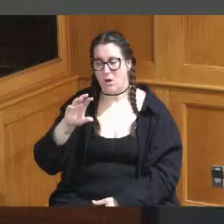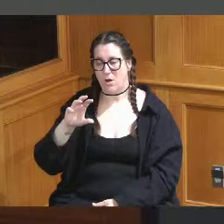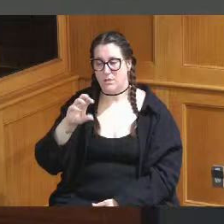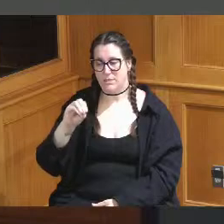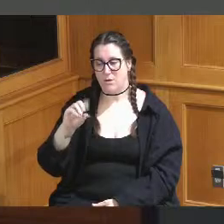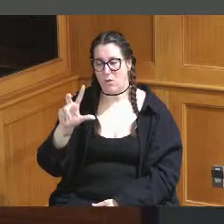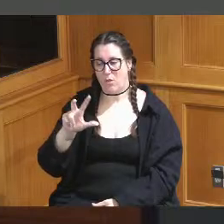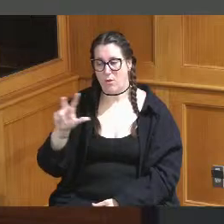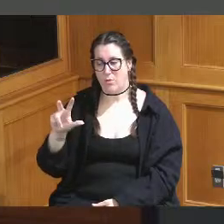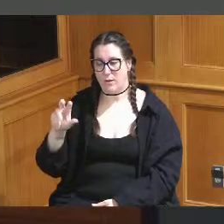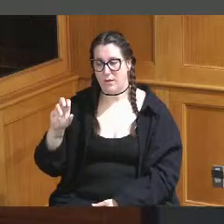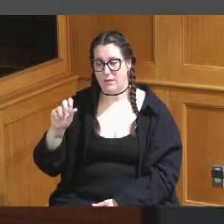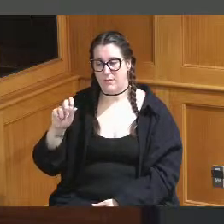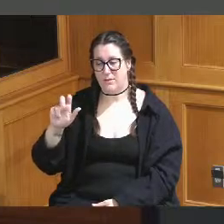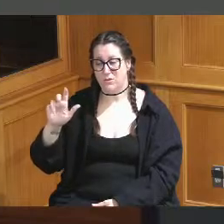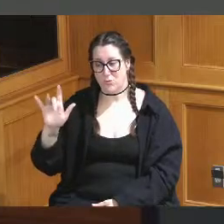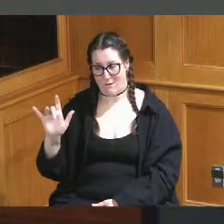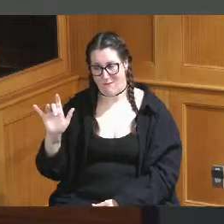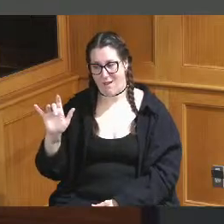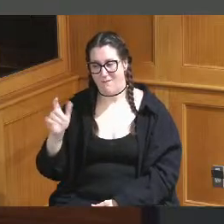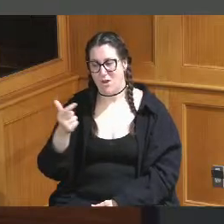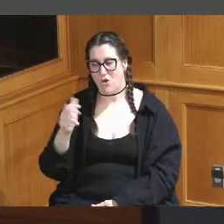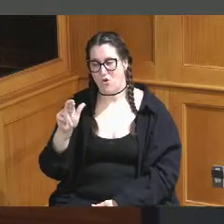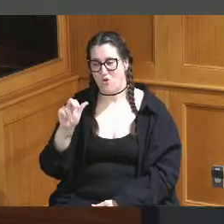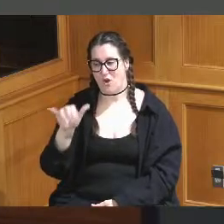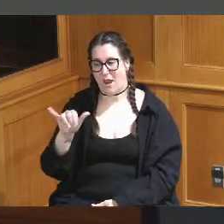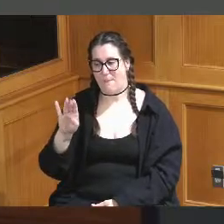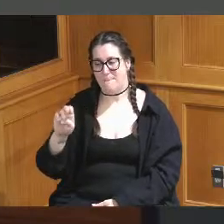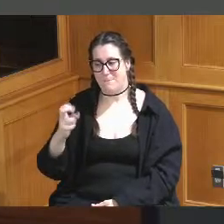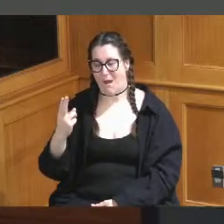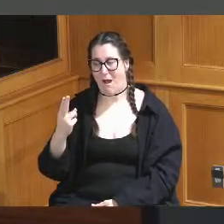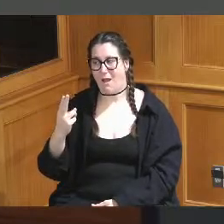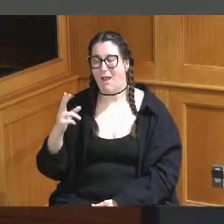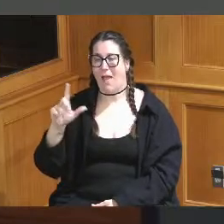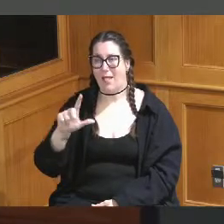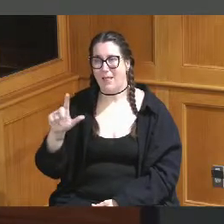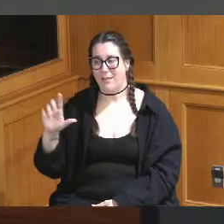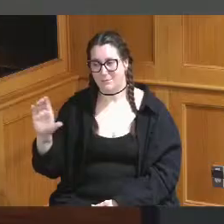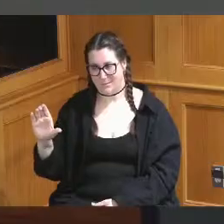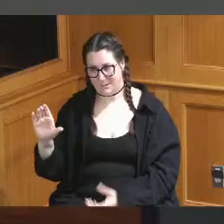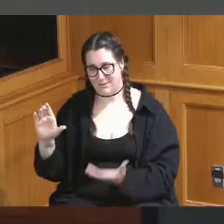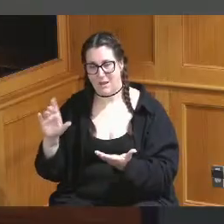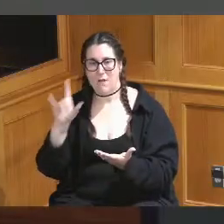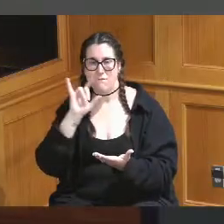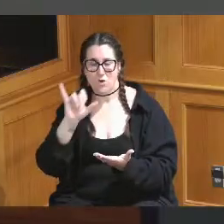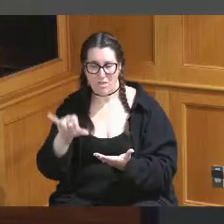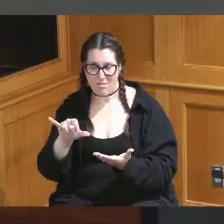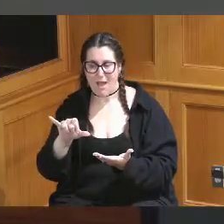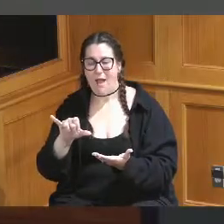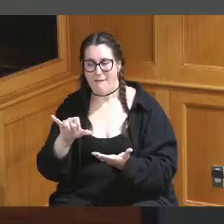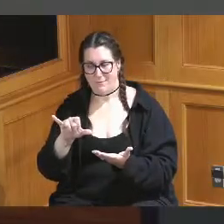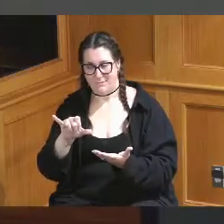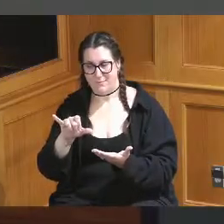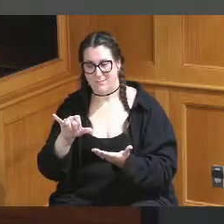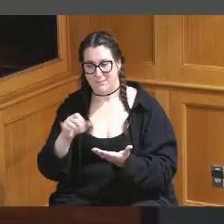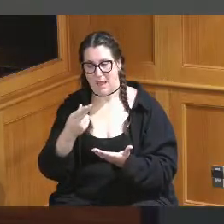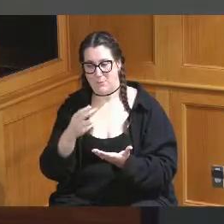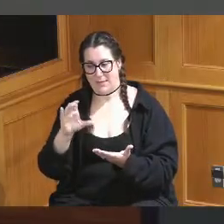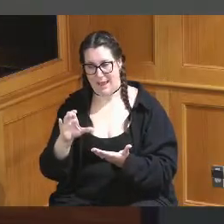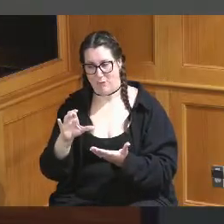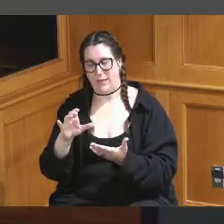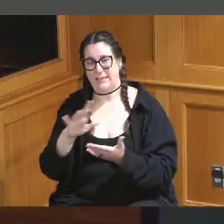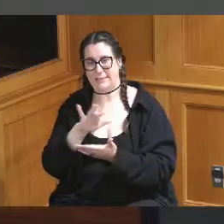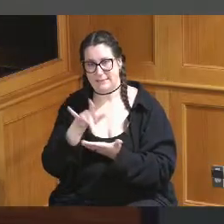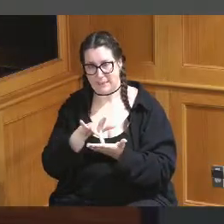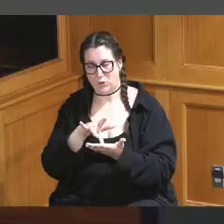with Graybach LLC related to the modifications of the Hamilton County Central Campus location at $9.063 million. So if